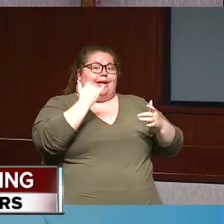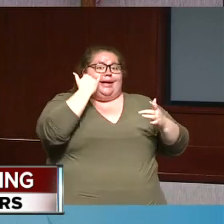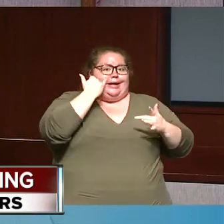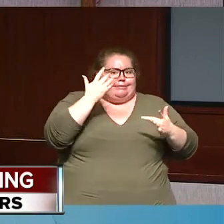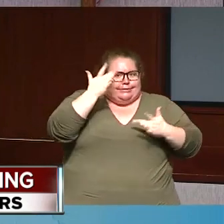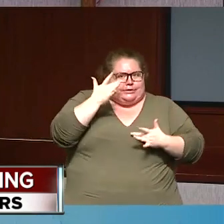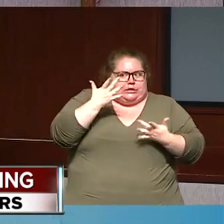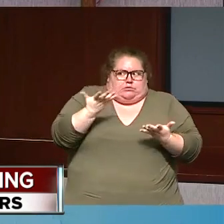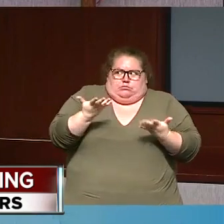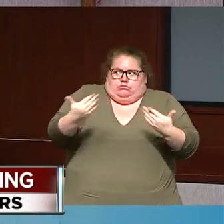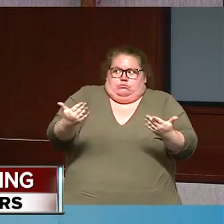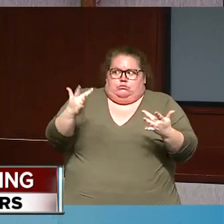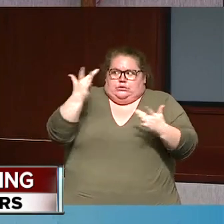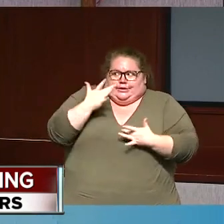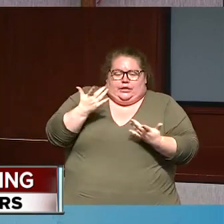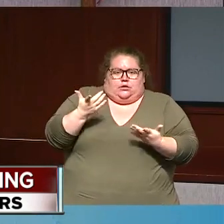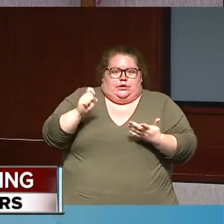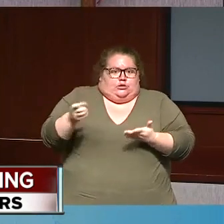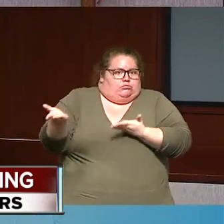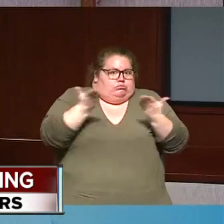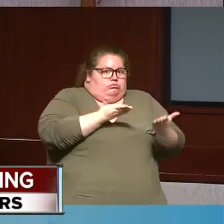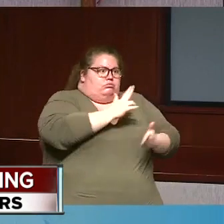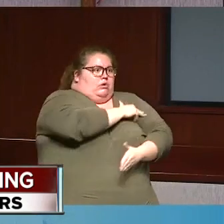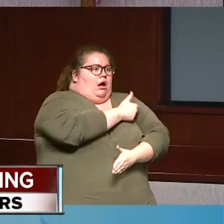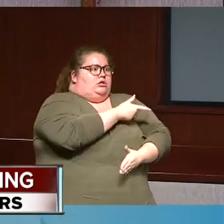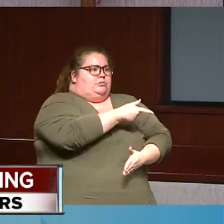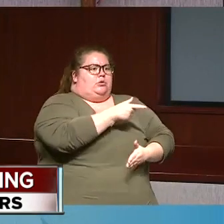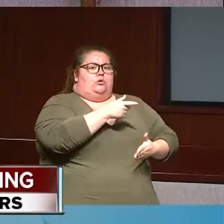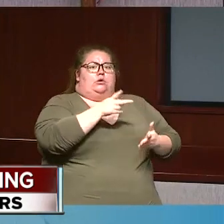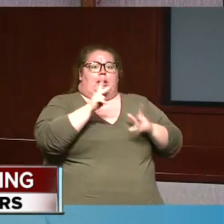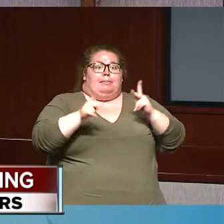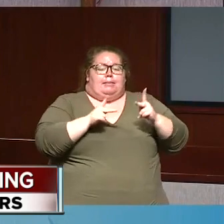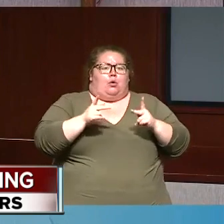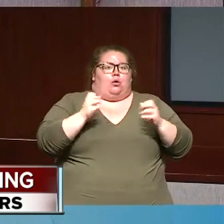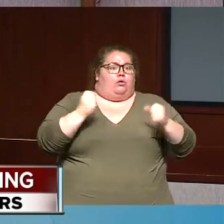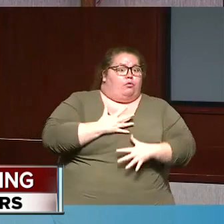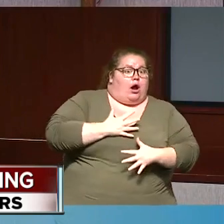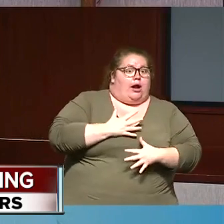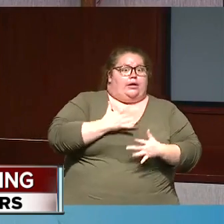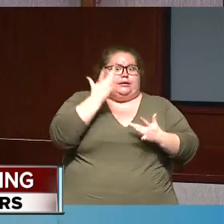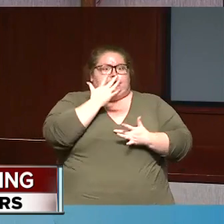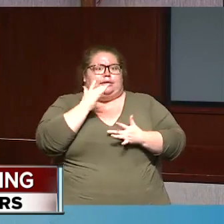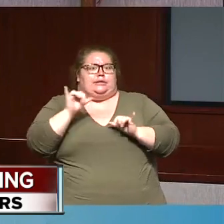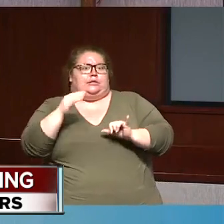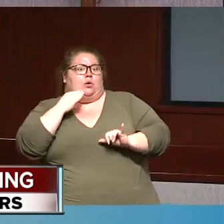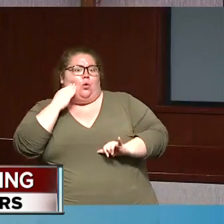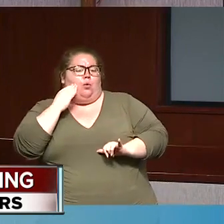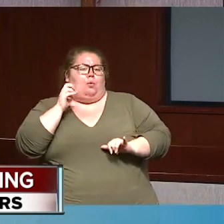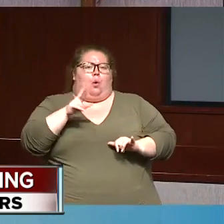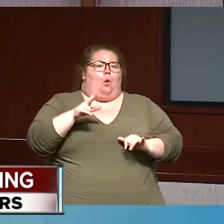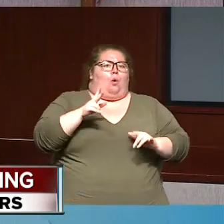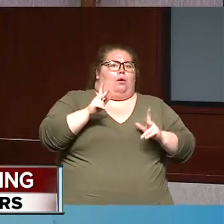home sick, or do we go to the hospital when maybe we don't need to?